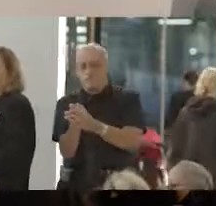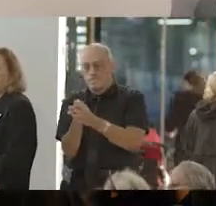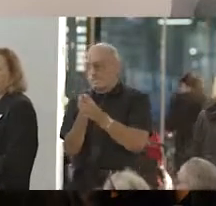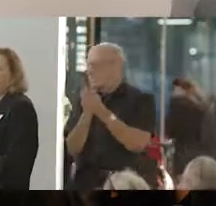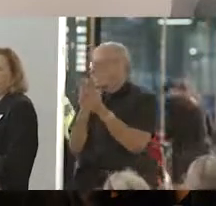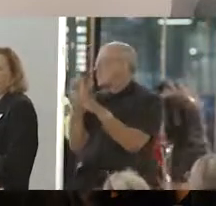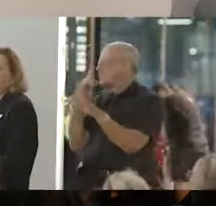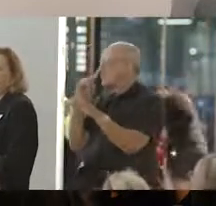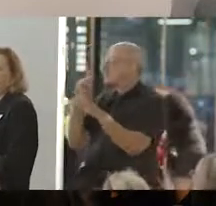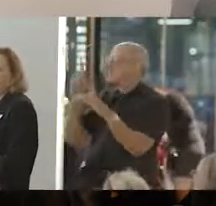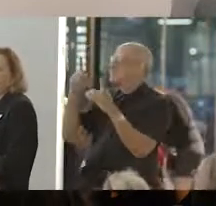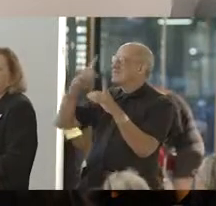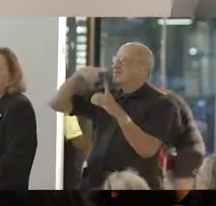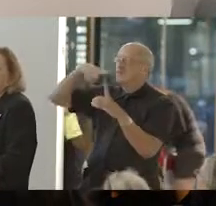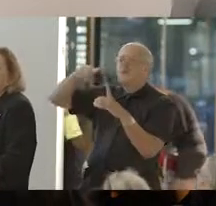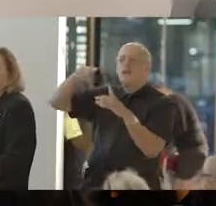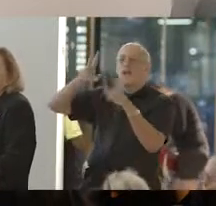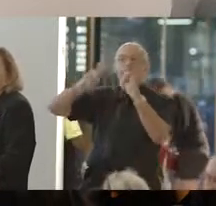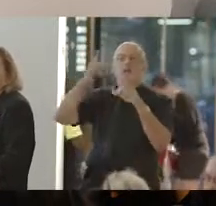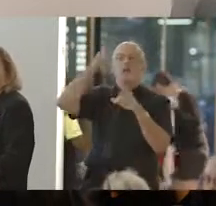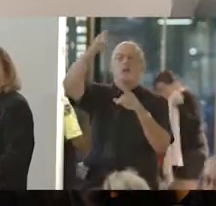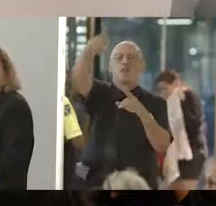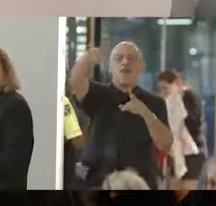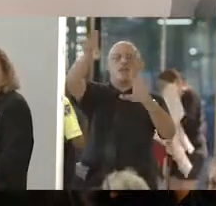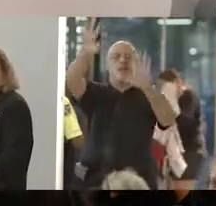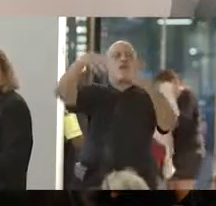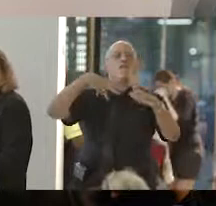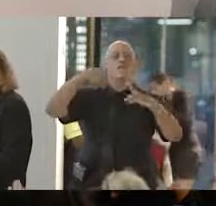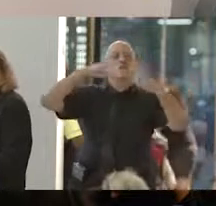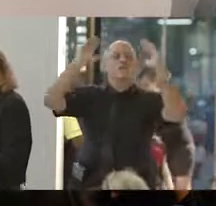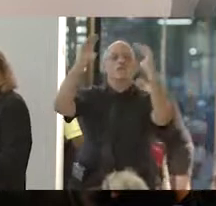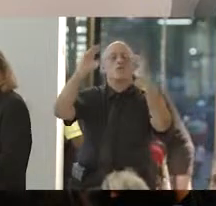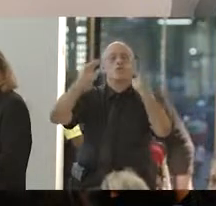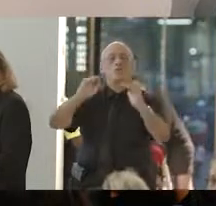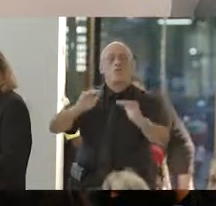If we could simply ask the people who are in the back to try to